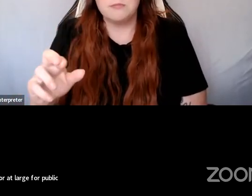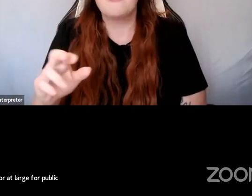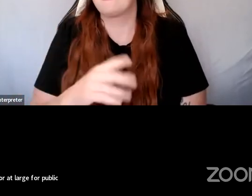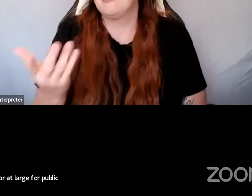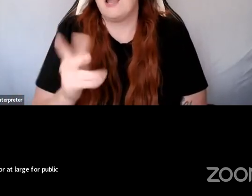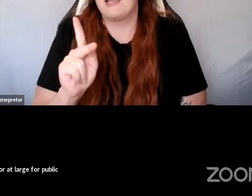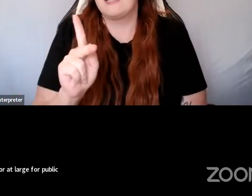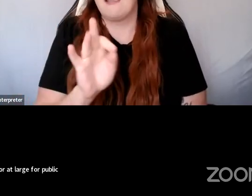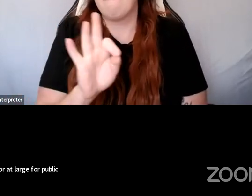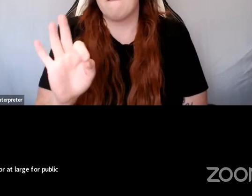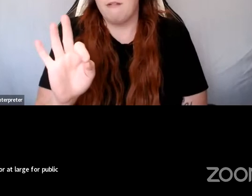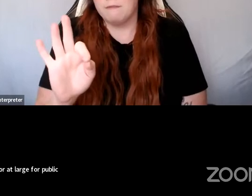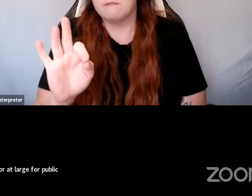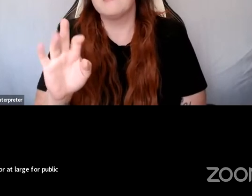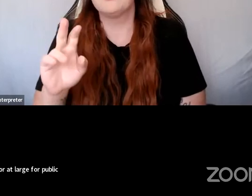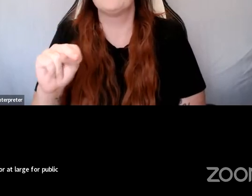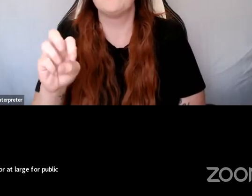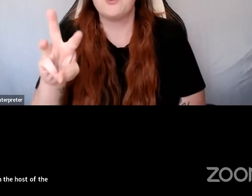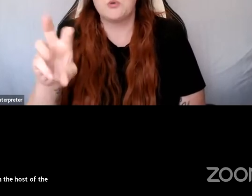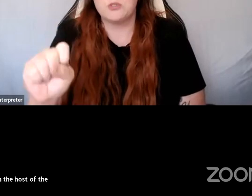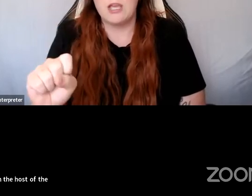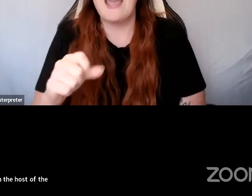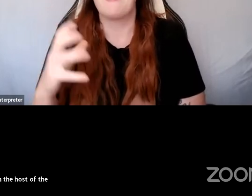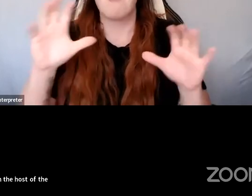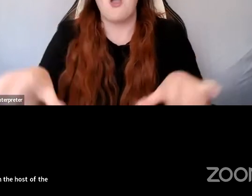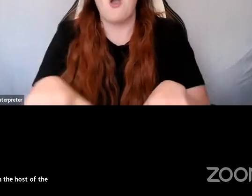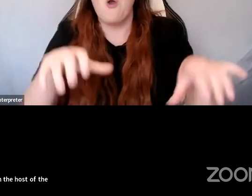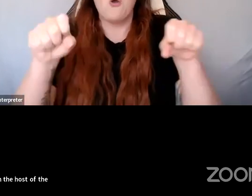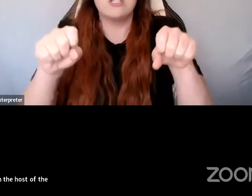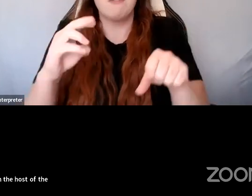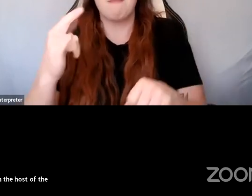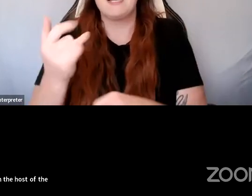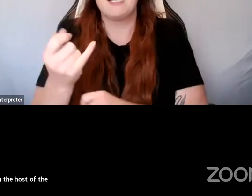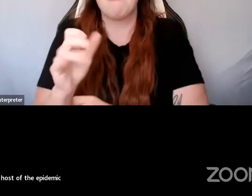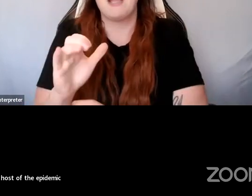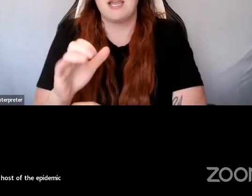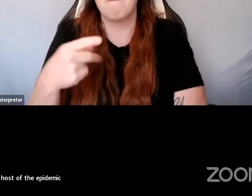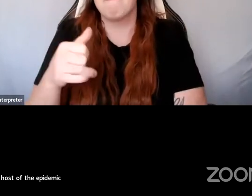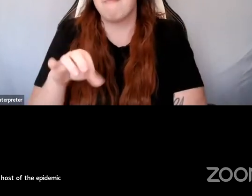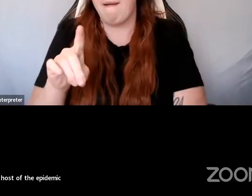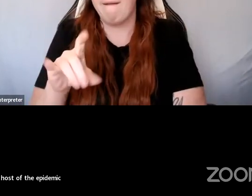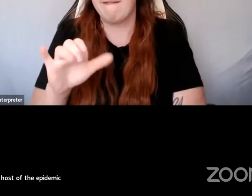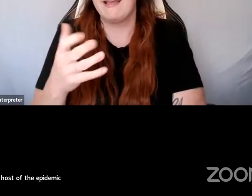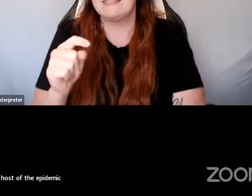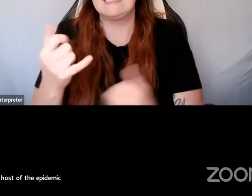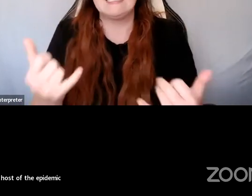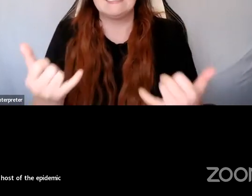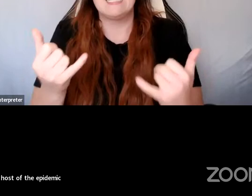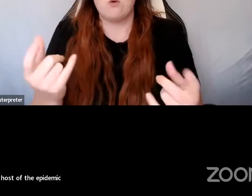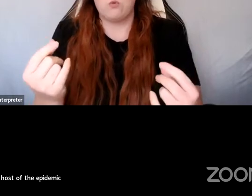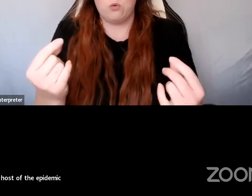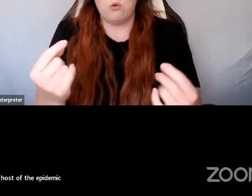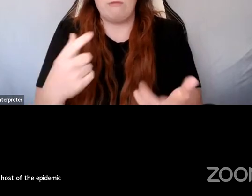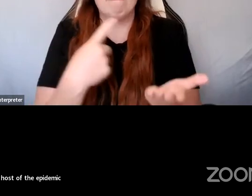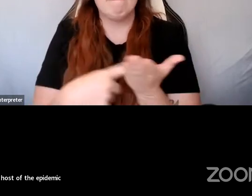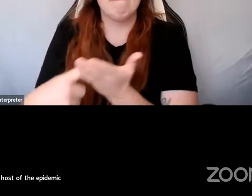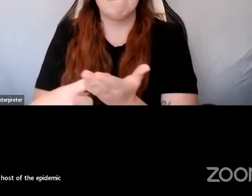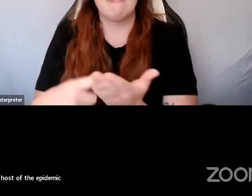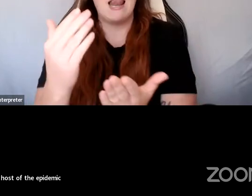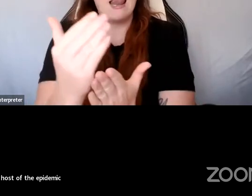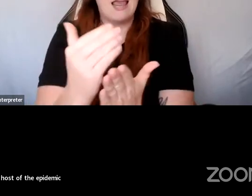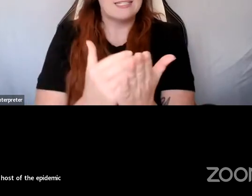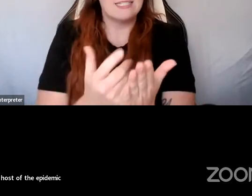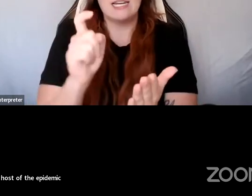Health news and I'm the host of the epidemic podcast in today's conversation we're going to talk about lessons to be